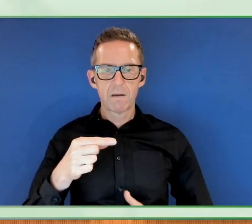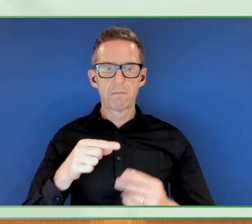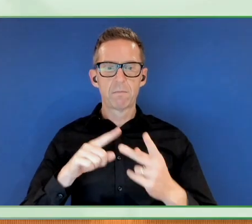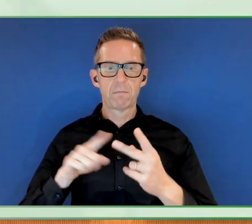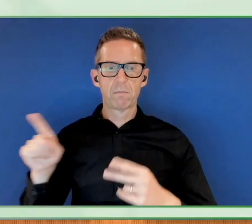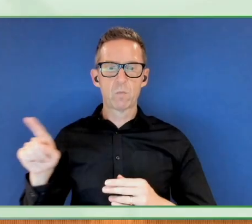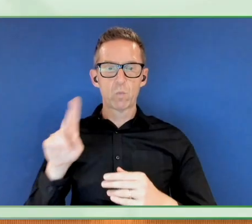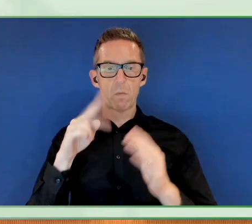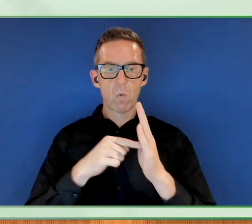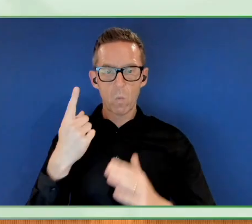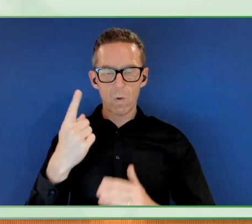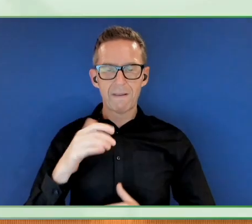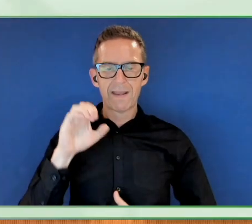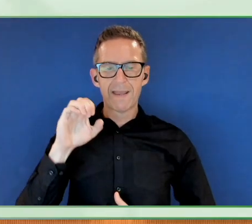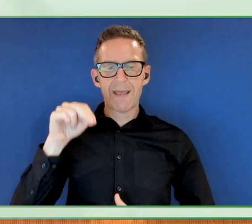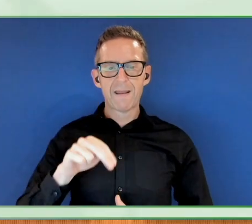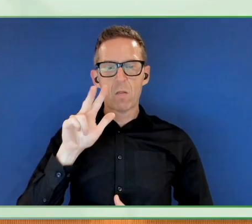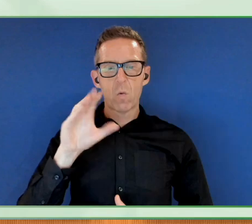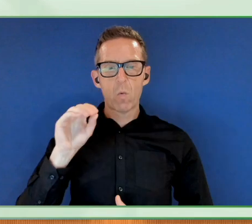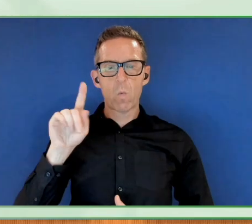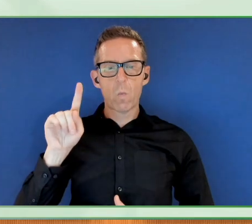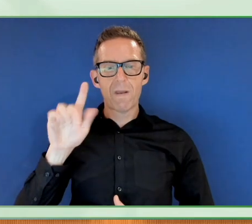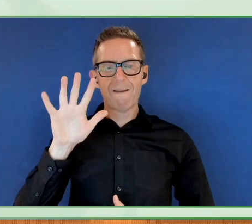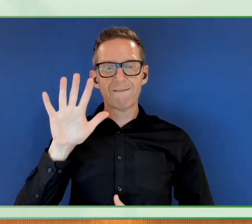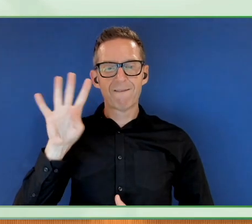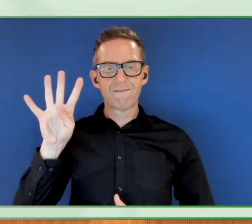after the Web Accessibility Directive for.